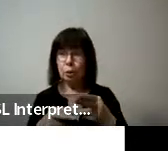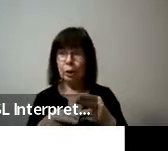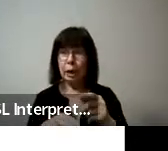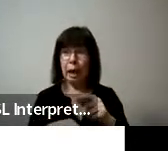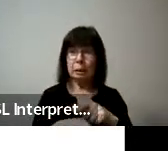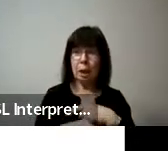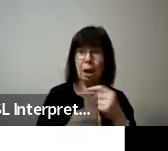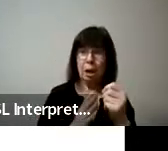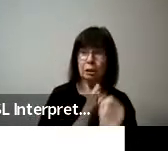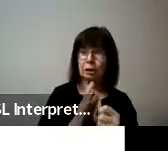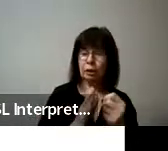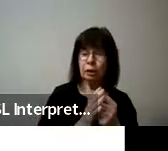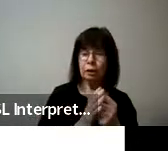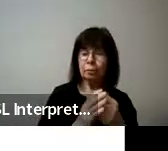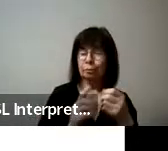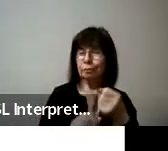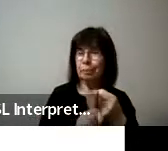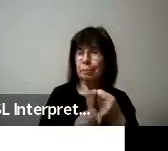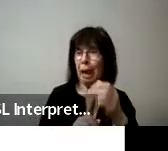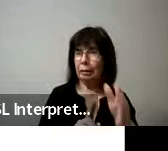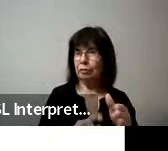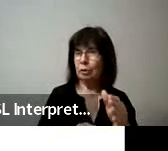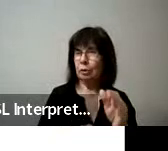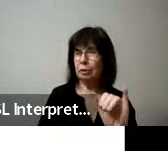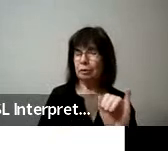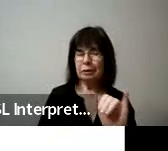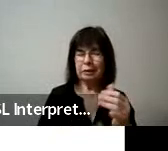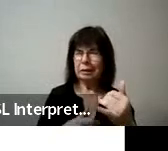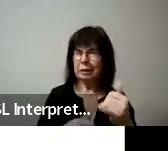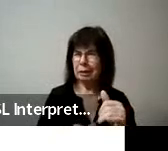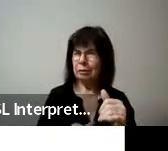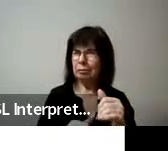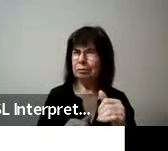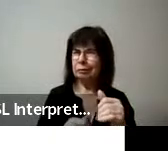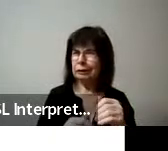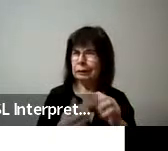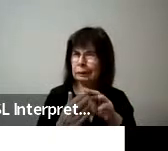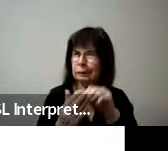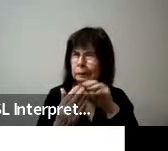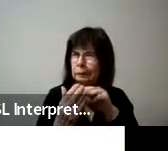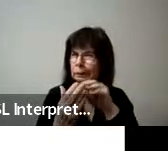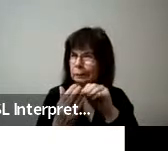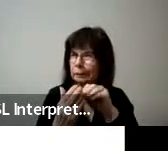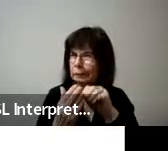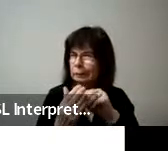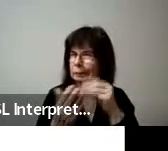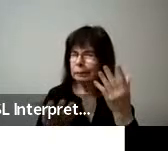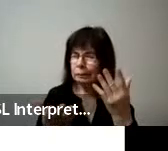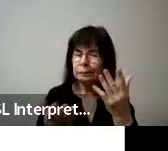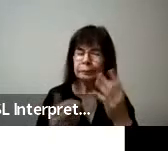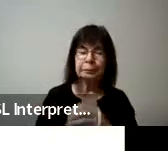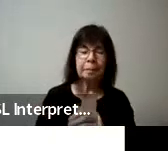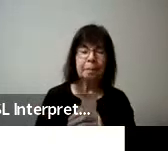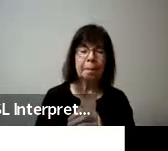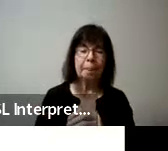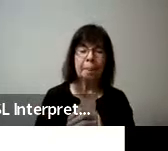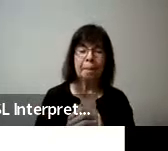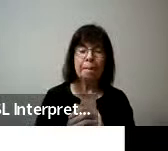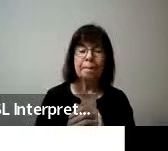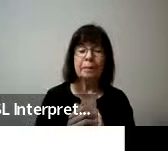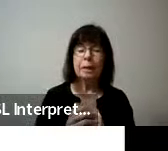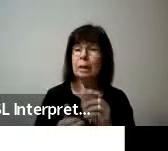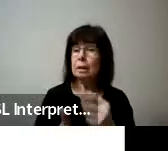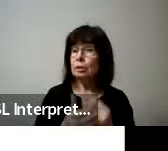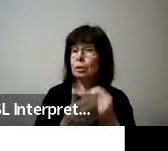of infections is really still growing, and the treatment